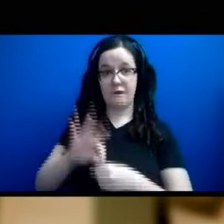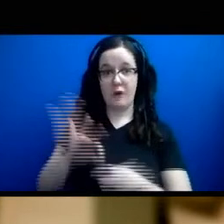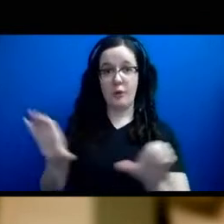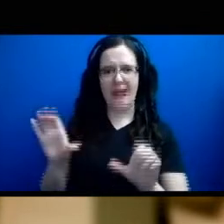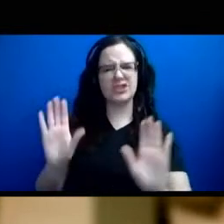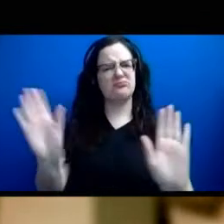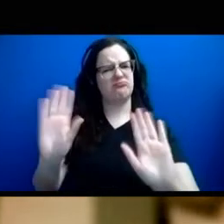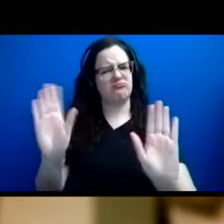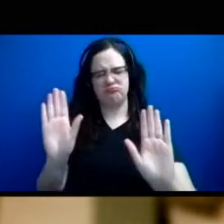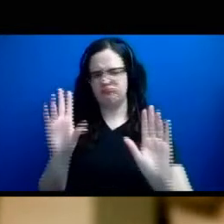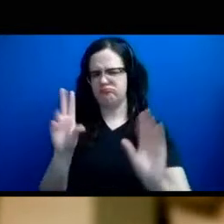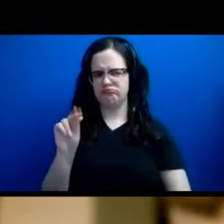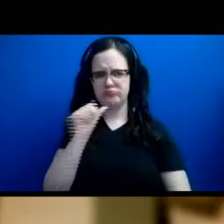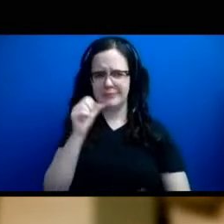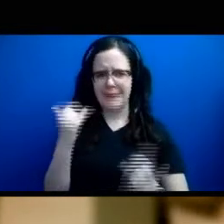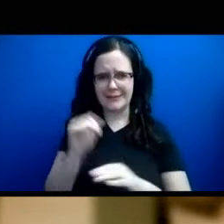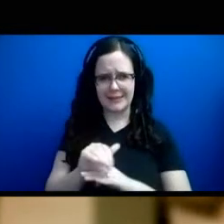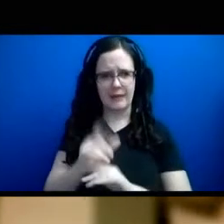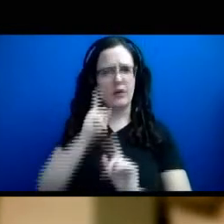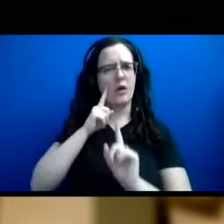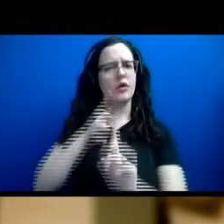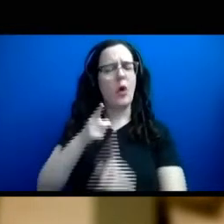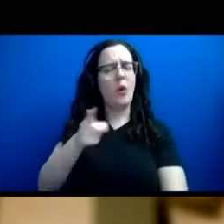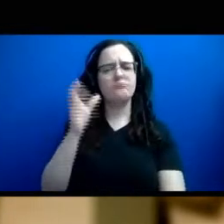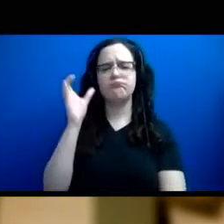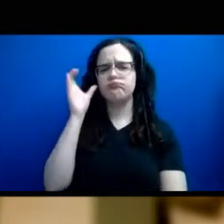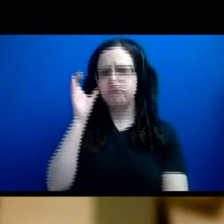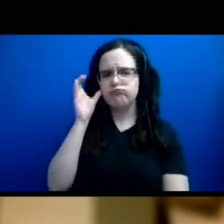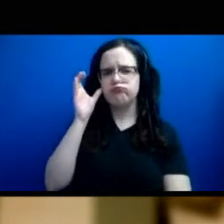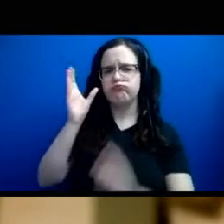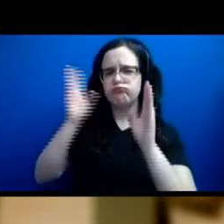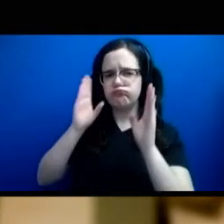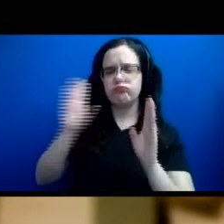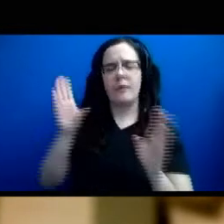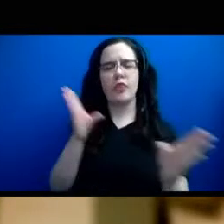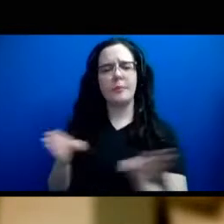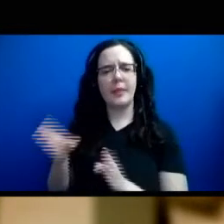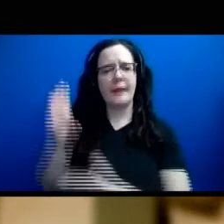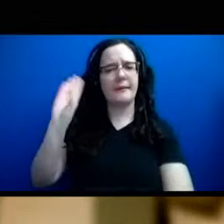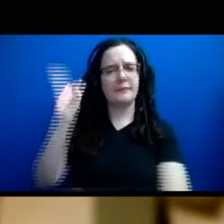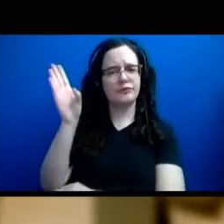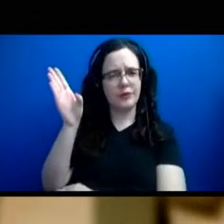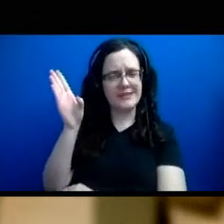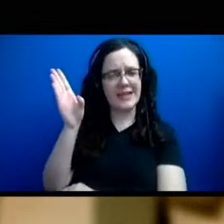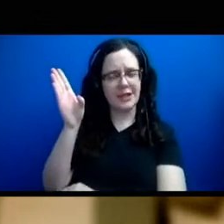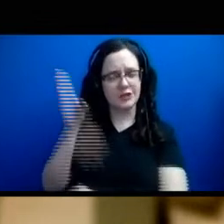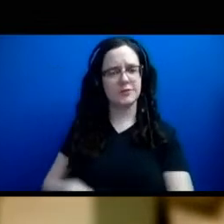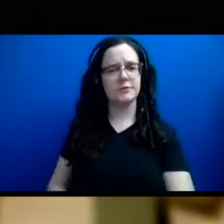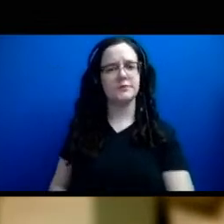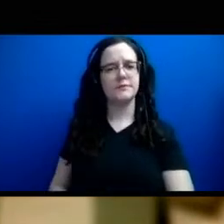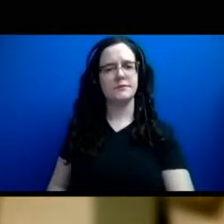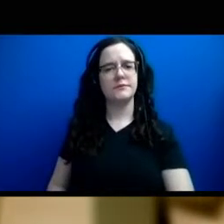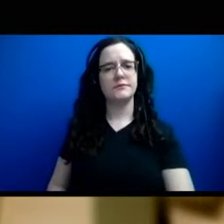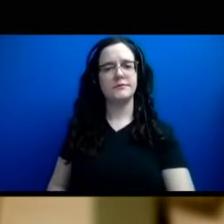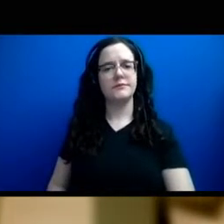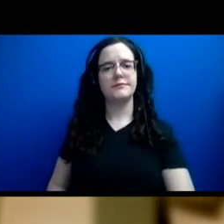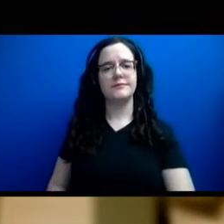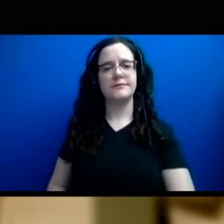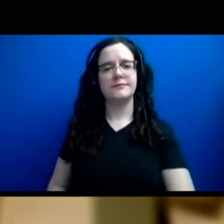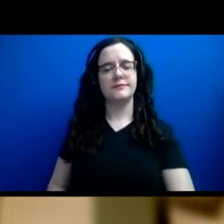all of you will listen thoughtfully to the plan, to the presentation as it's presented. It